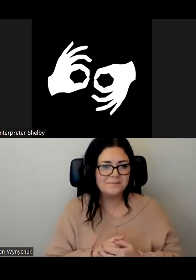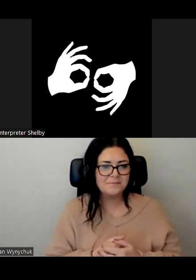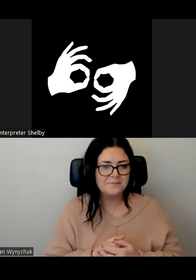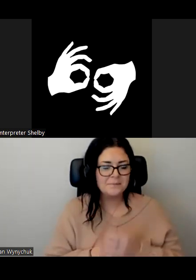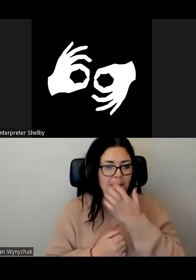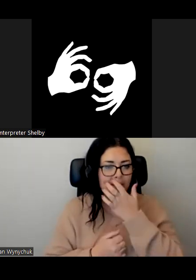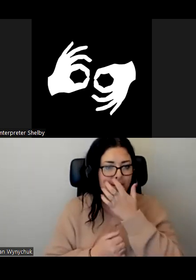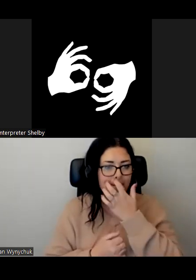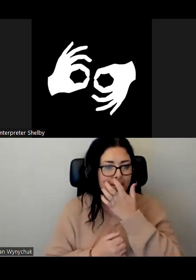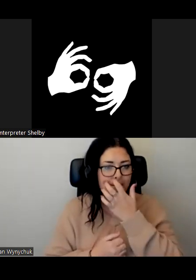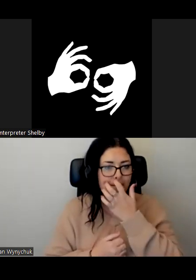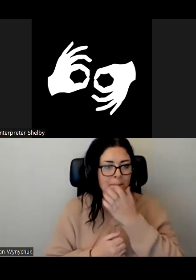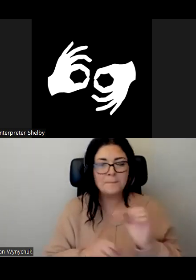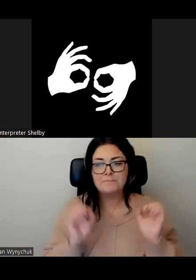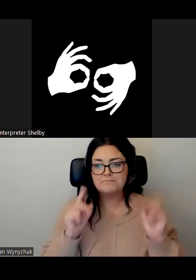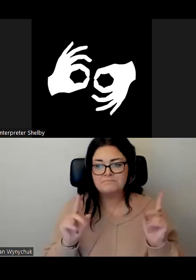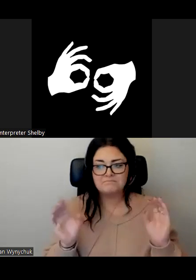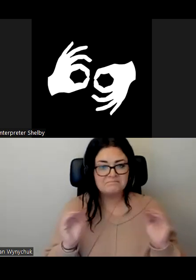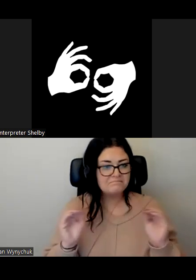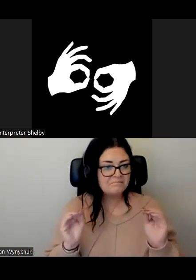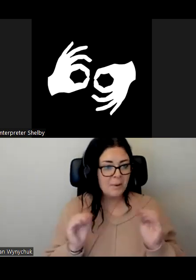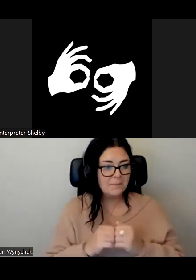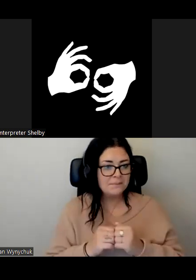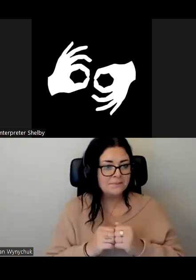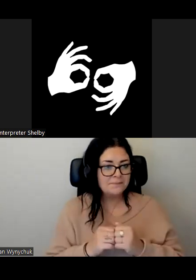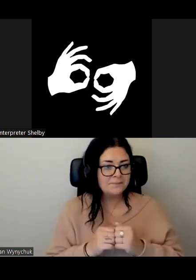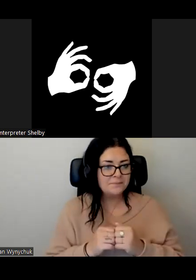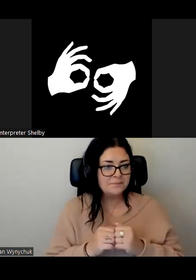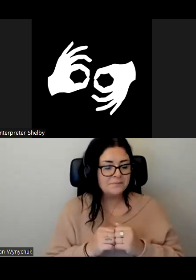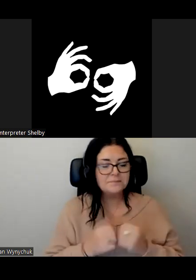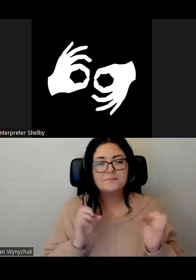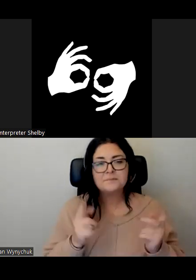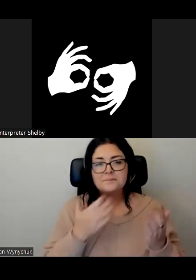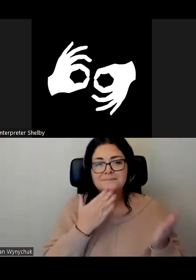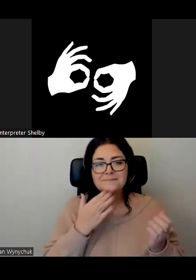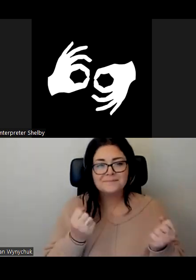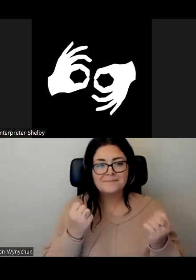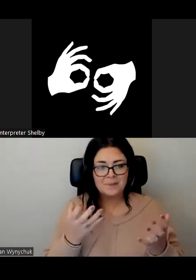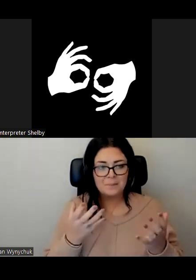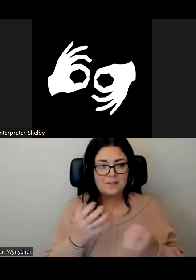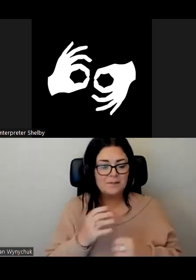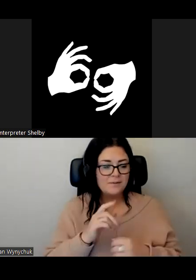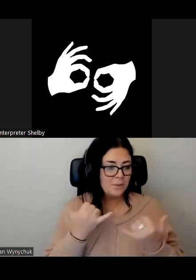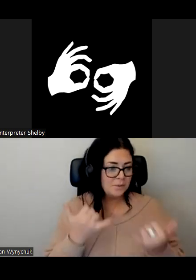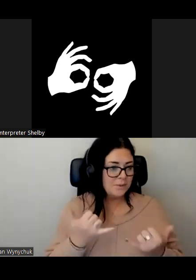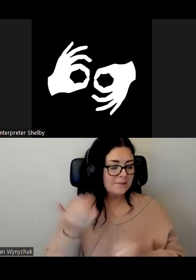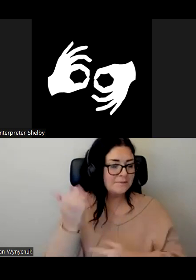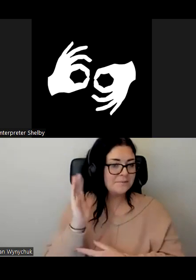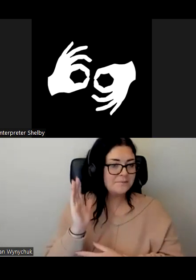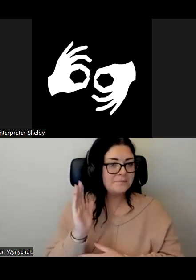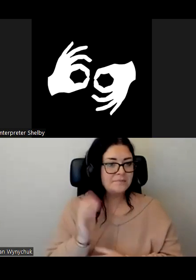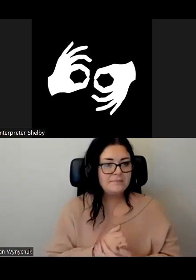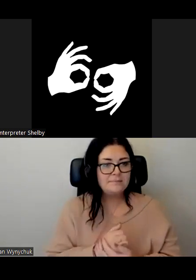Okay, seems like it's no other questions there. Well, thank you, everybody, for today's session. Please